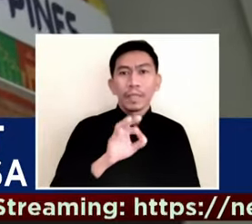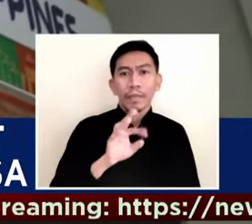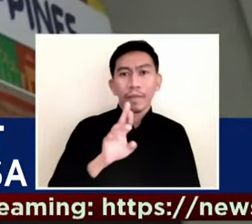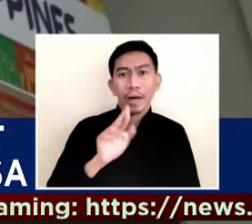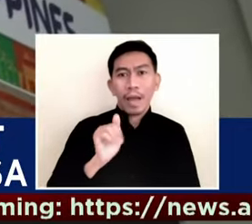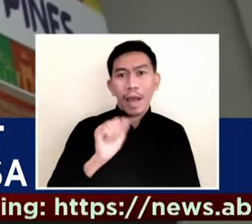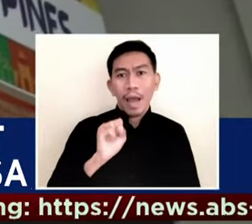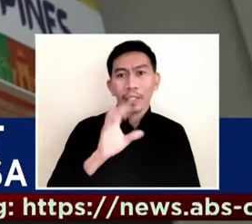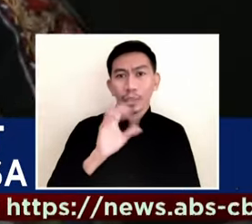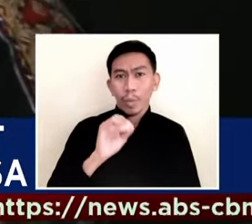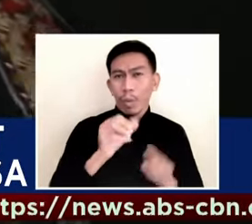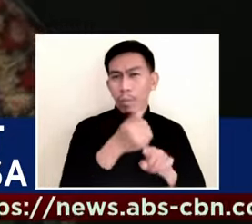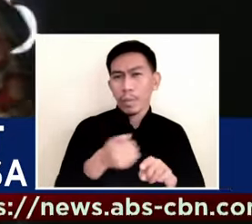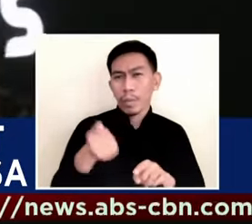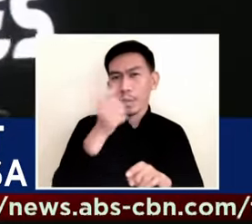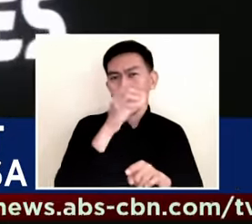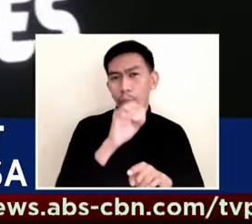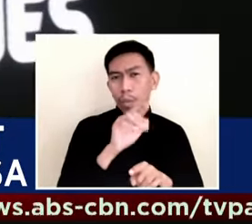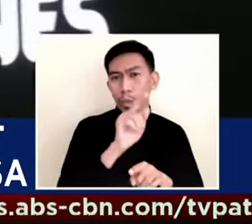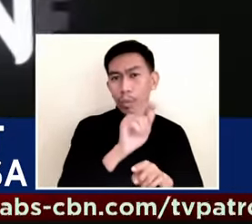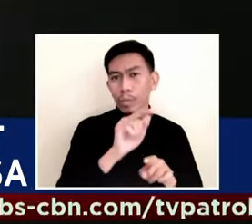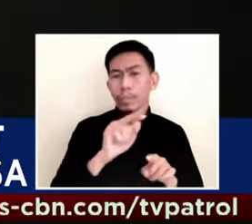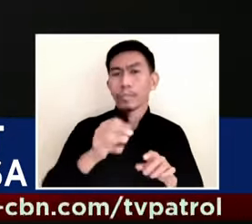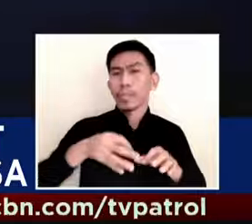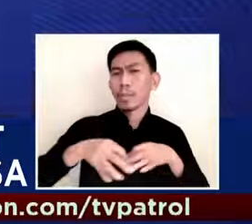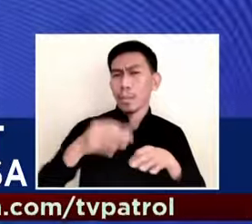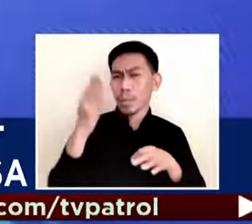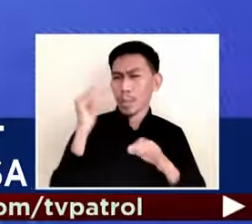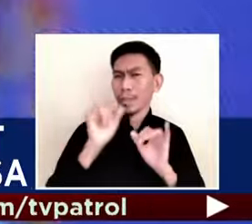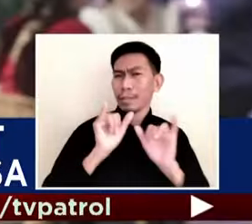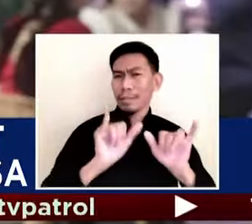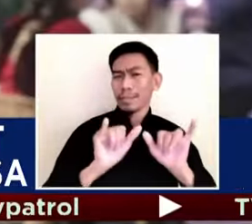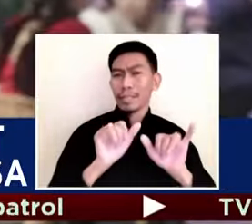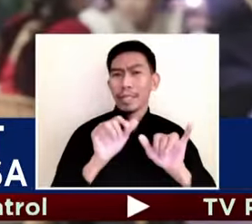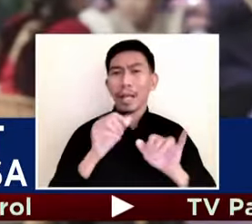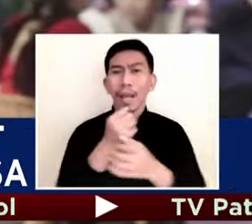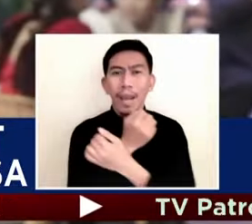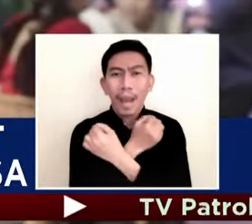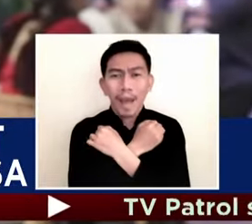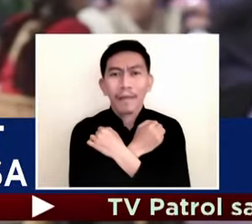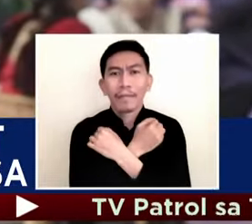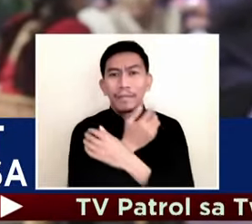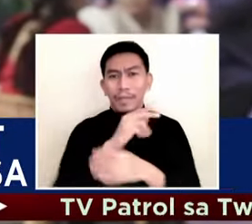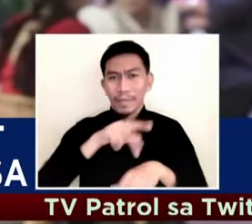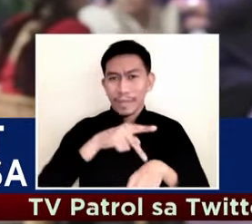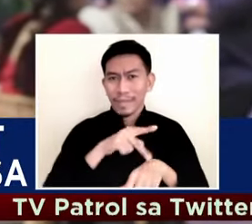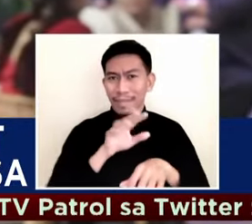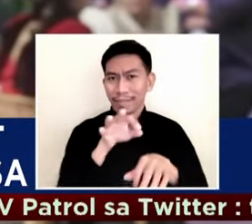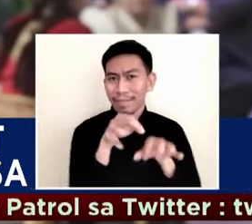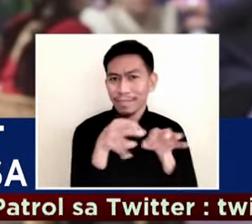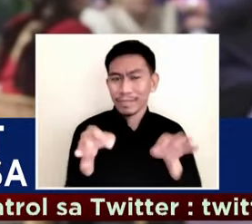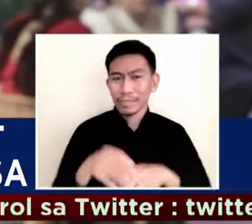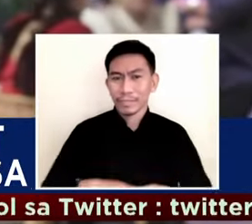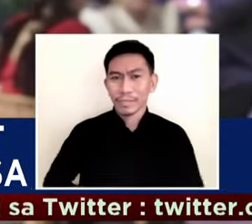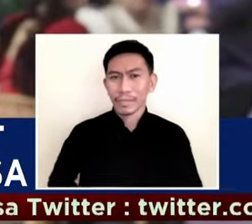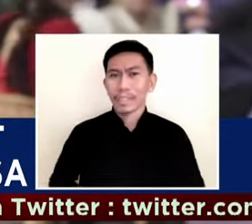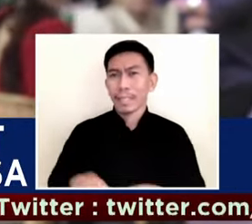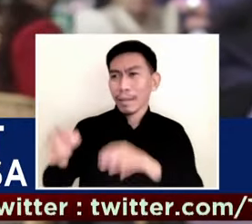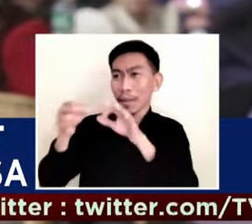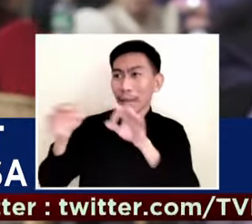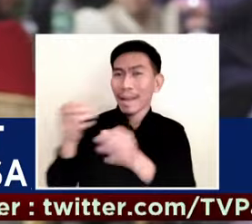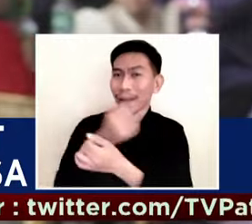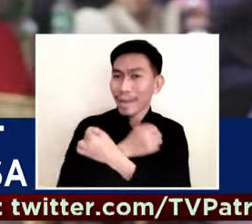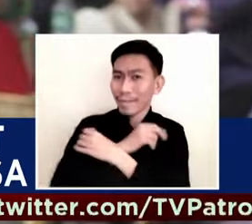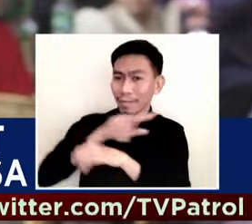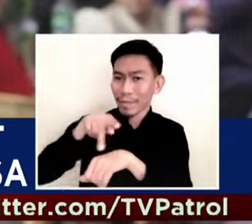nila pinanindigan ang Love the Philippines. Love the Philippines has been welcomed and